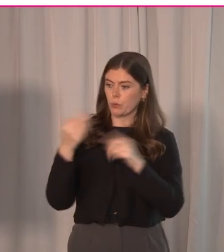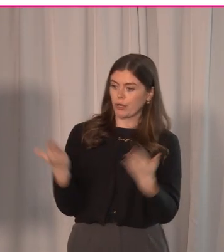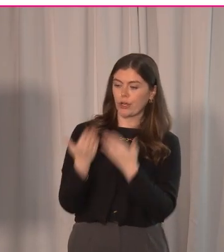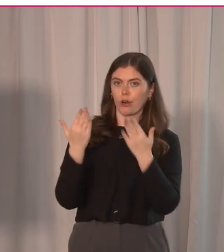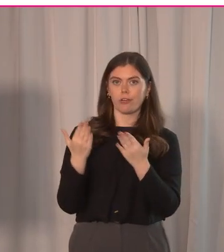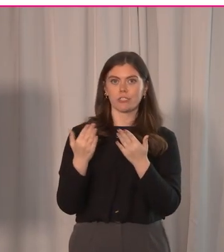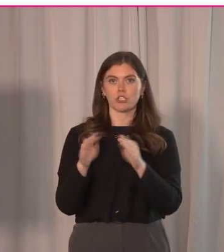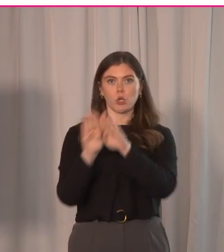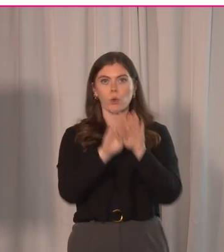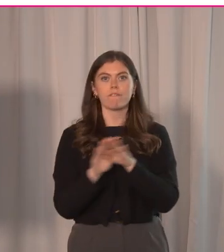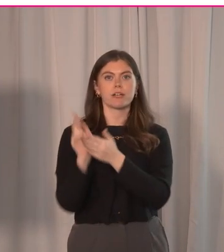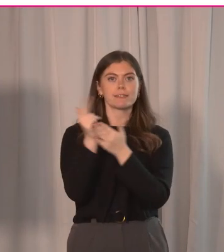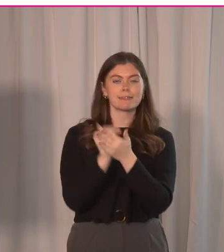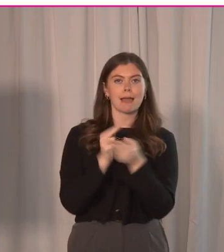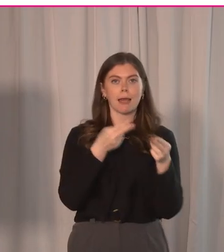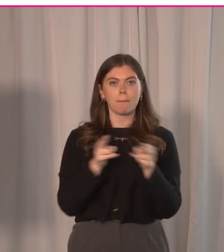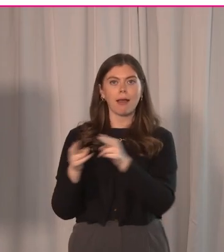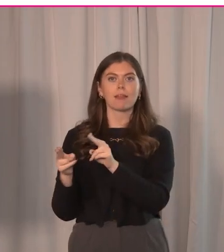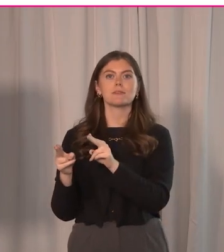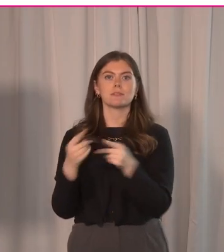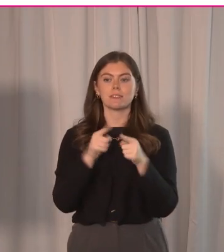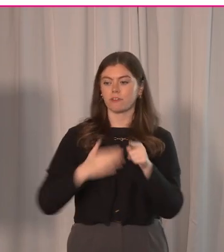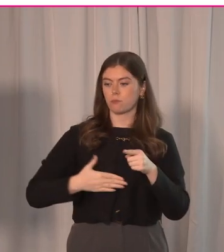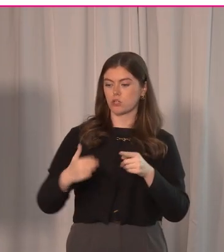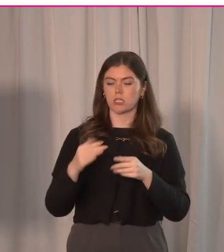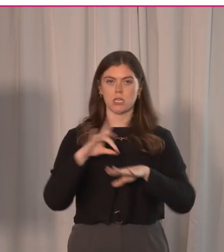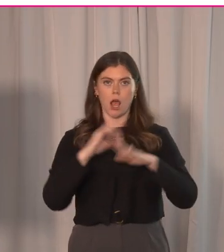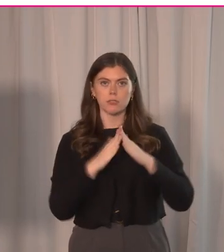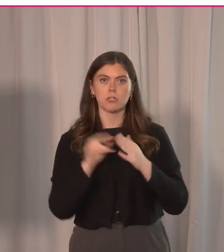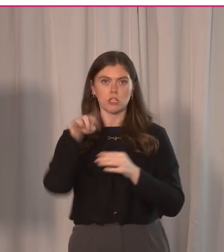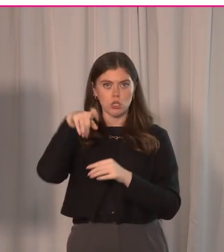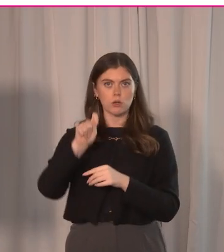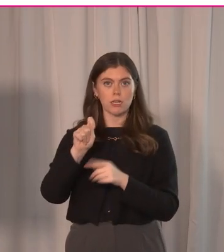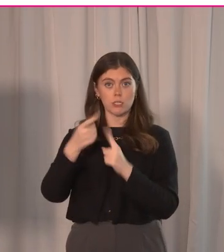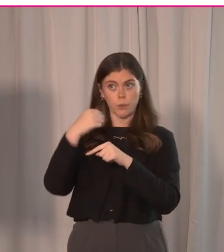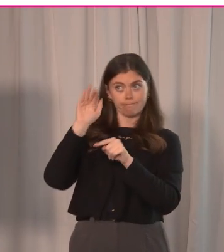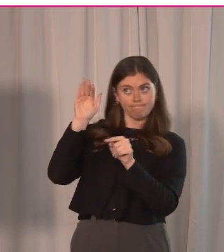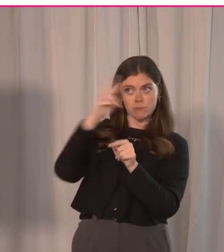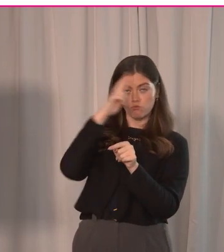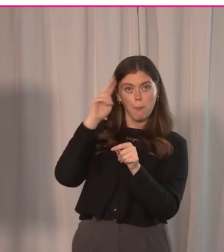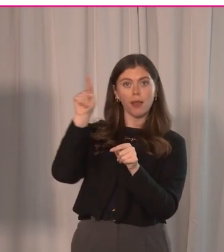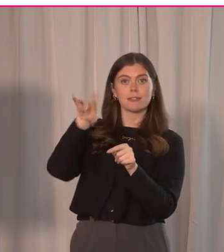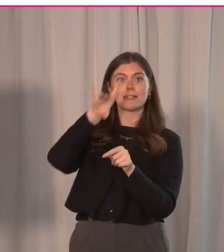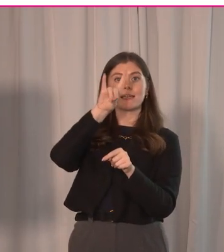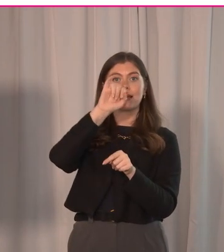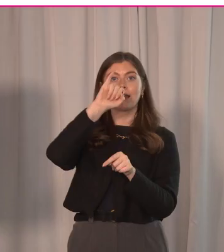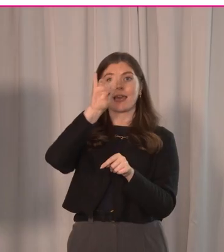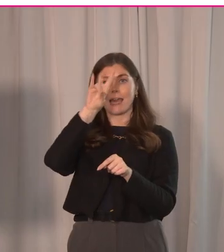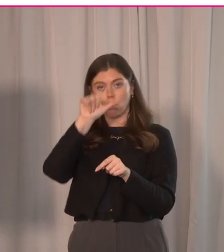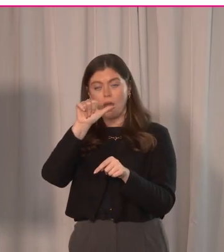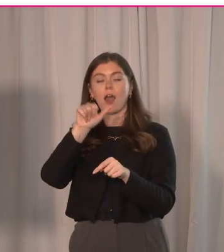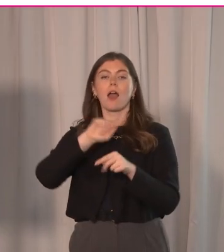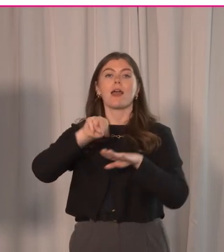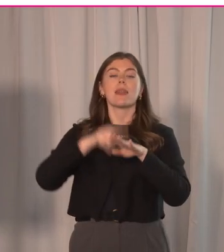universal design approach for maternity hospitals and units. We reminded HICWA and the National Women and Infants Health